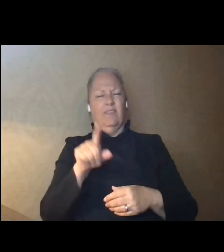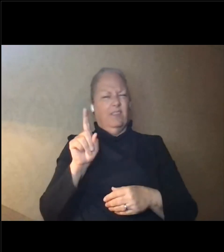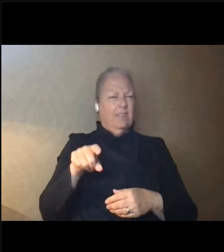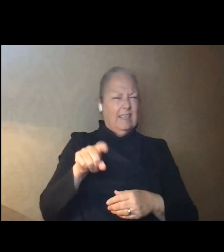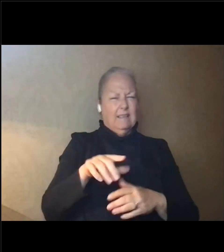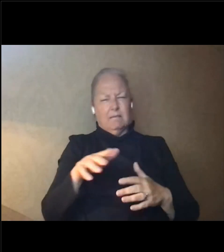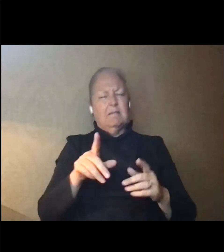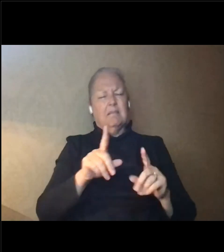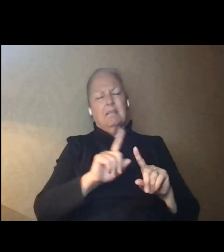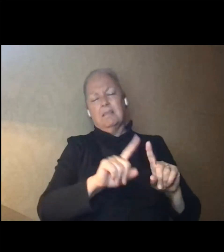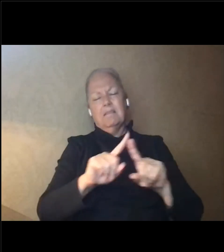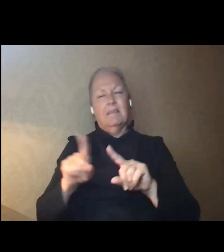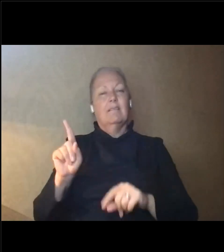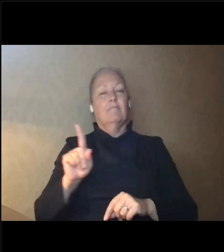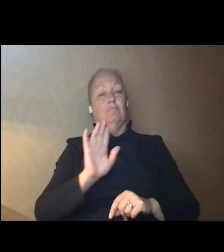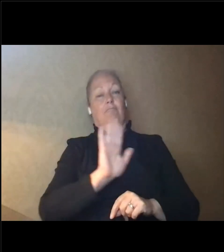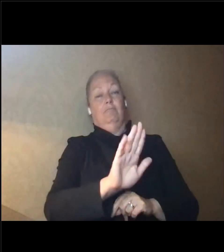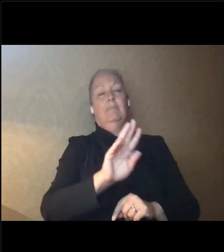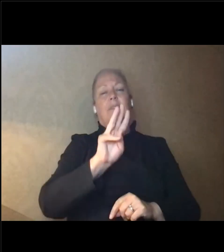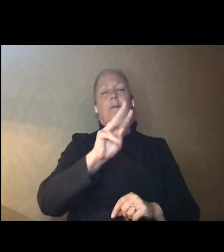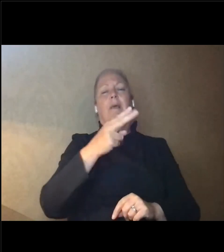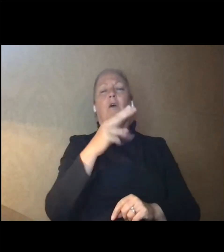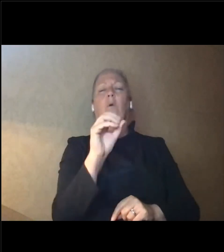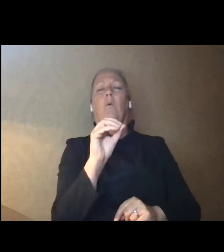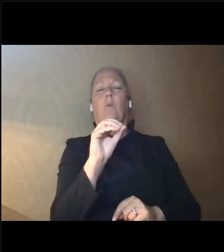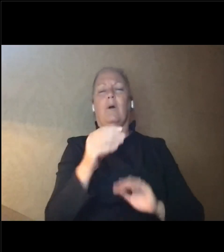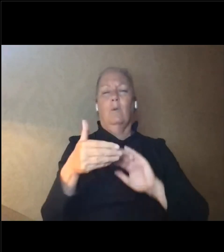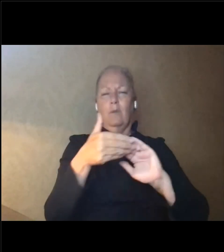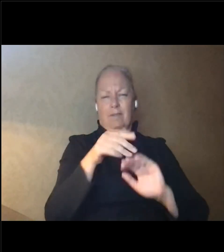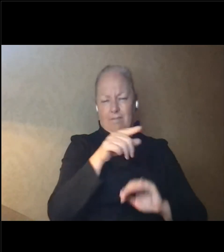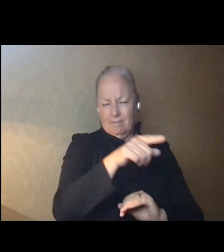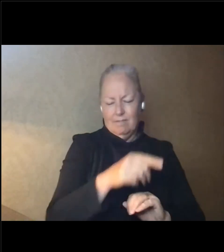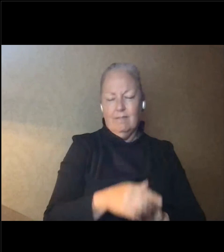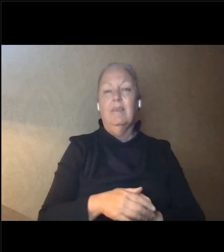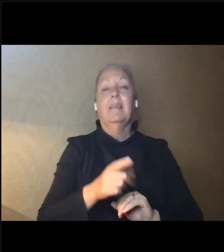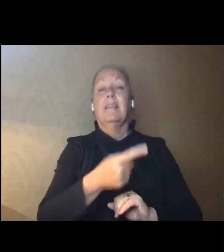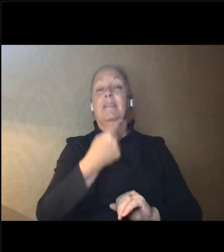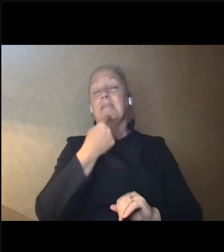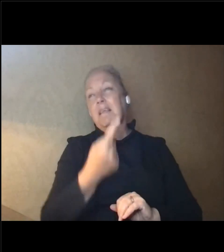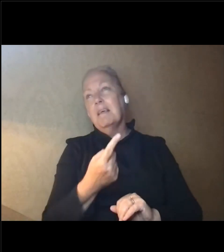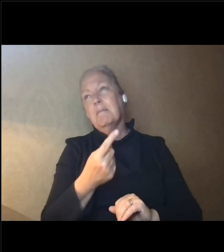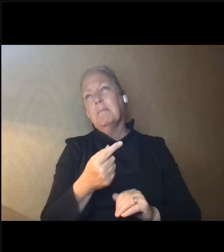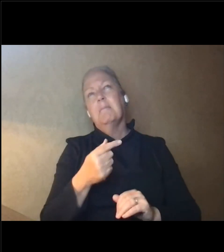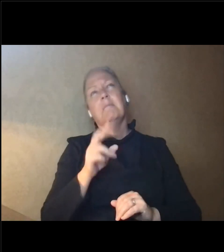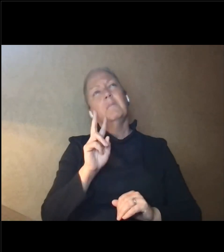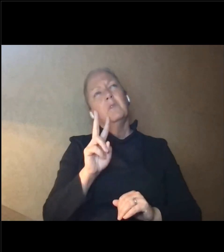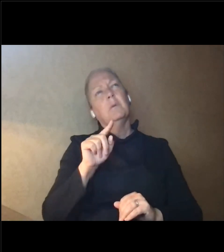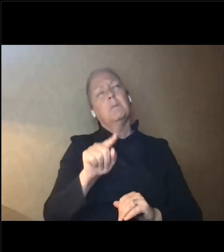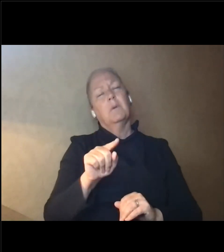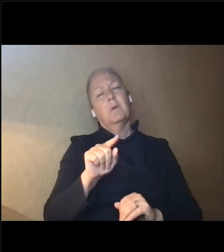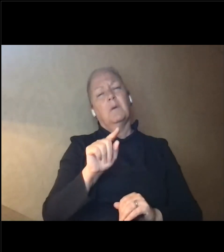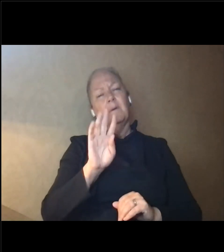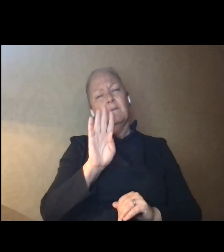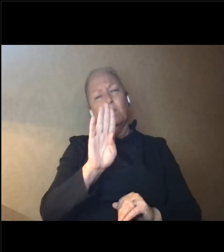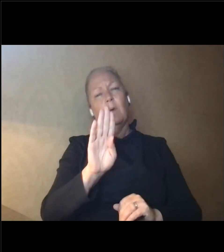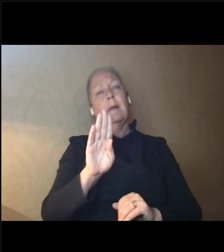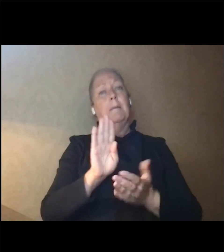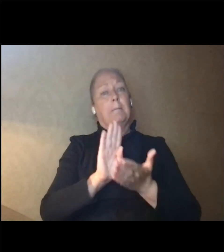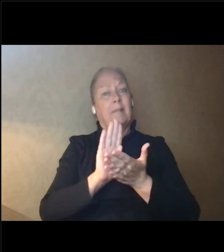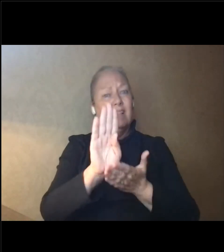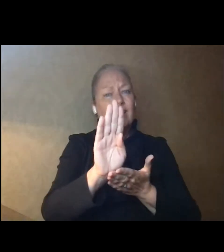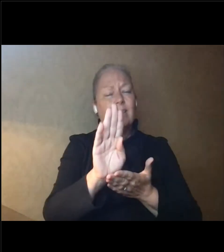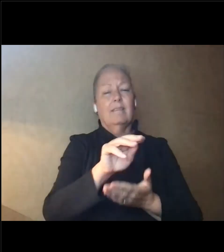So it mentioned that women accounted to just over half of the estimated 2.4 billion individuals with conditions